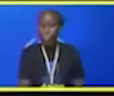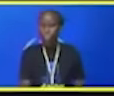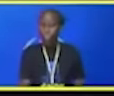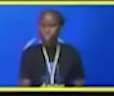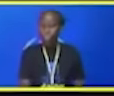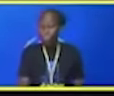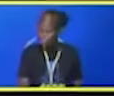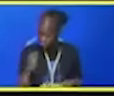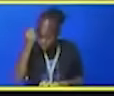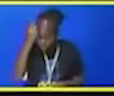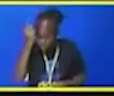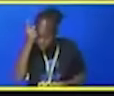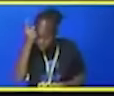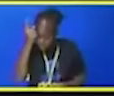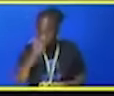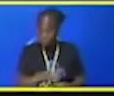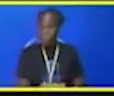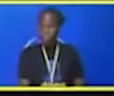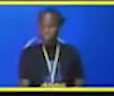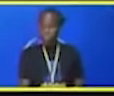are we together?